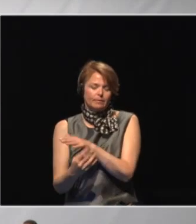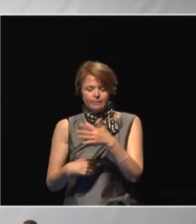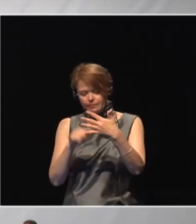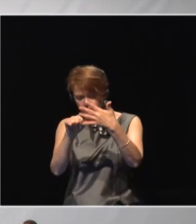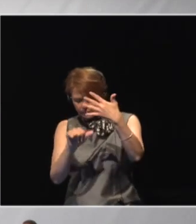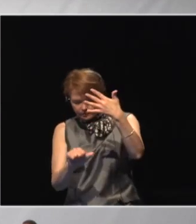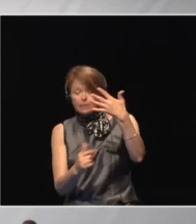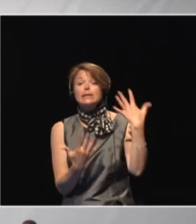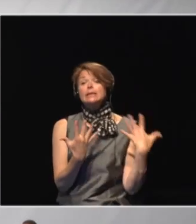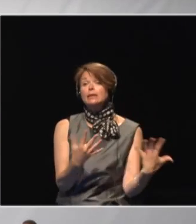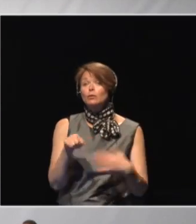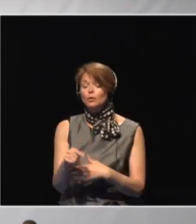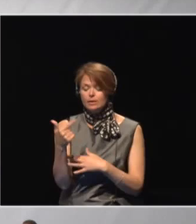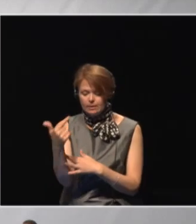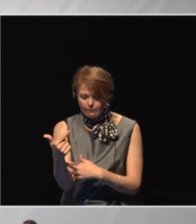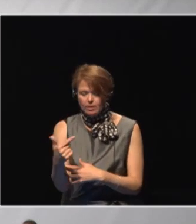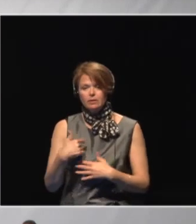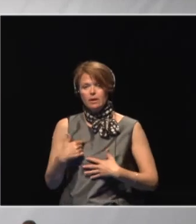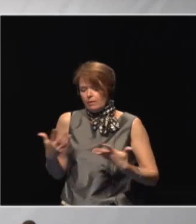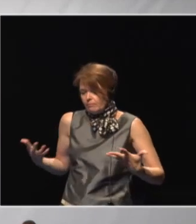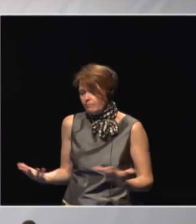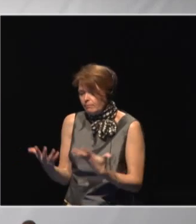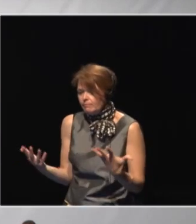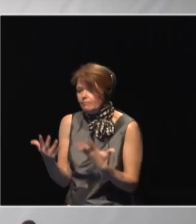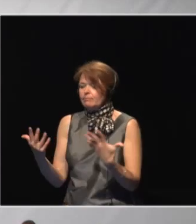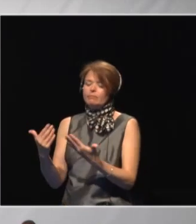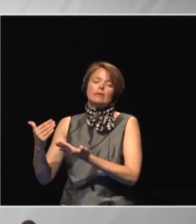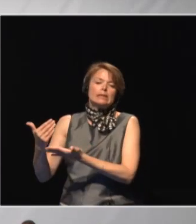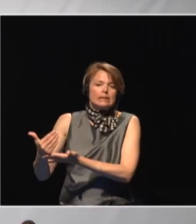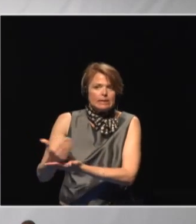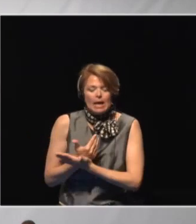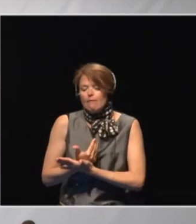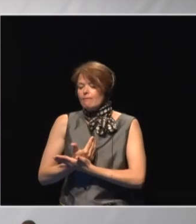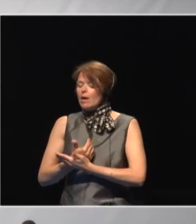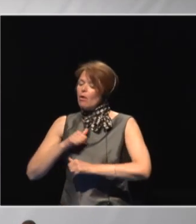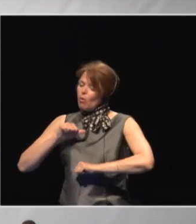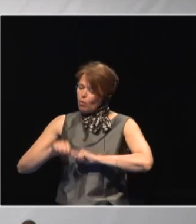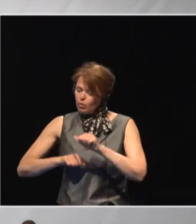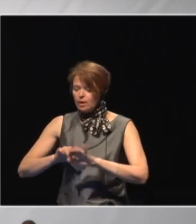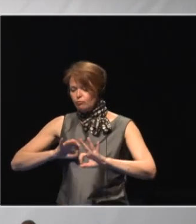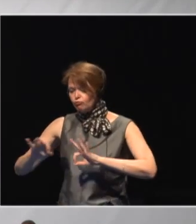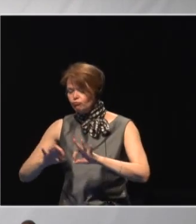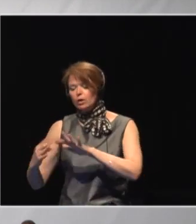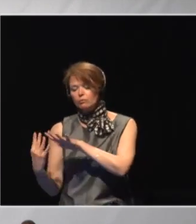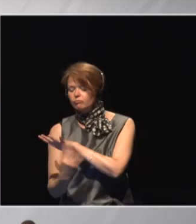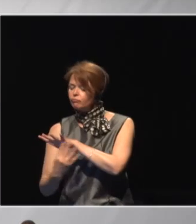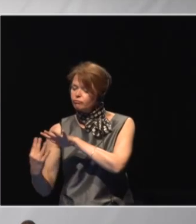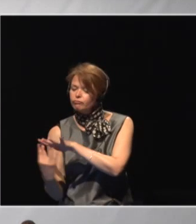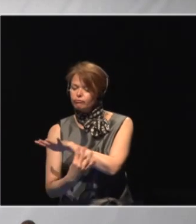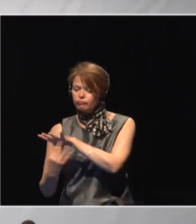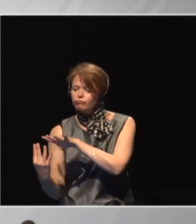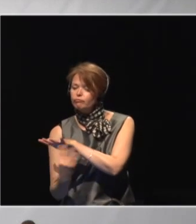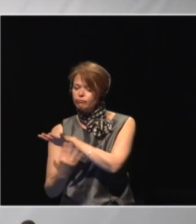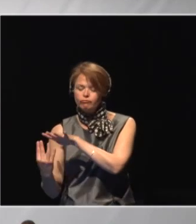10.7, facilitate orderly, safe, regular, and responsible migration and mobility of people, including